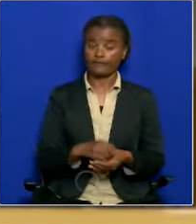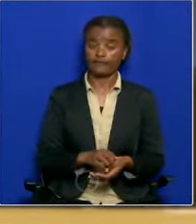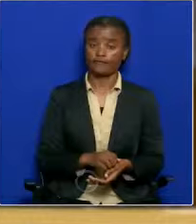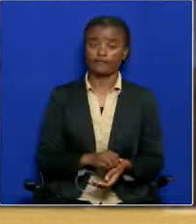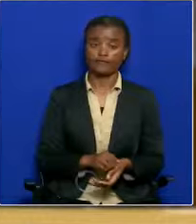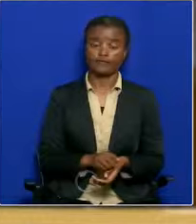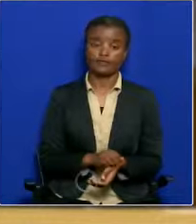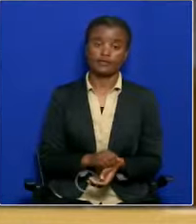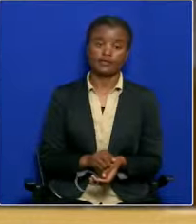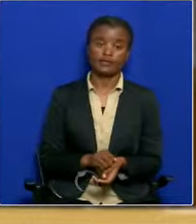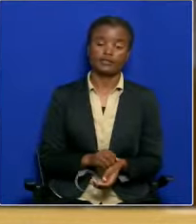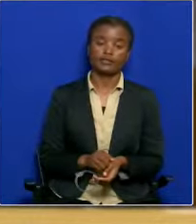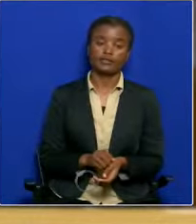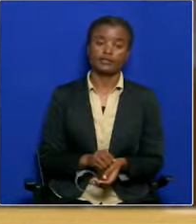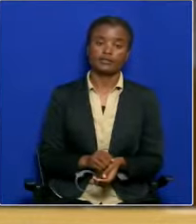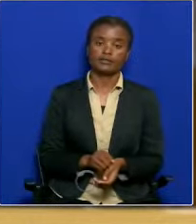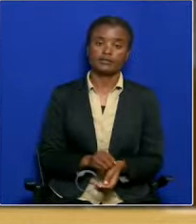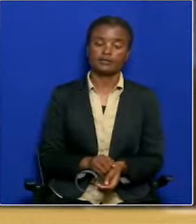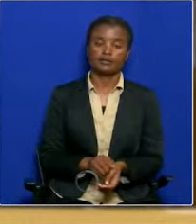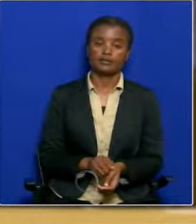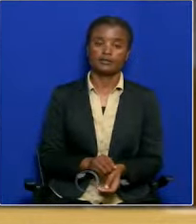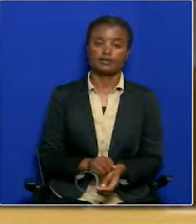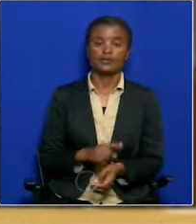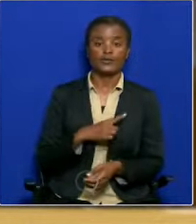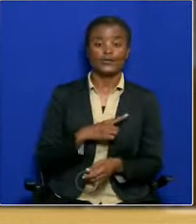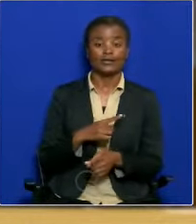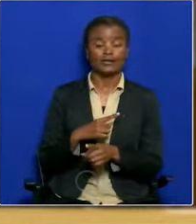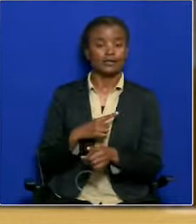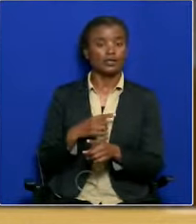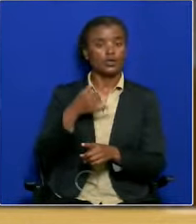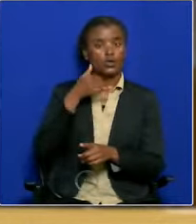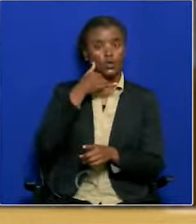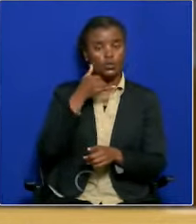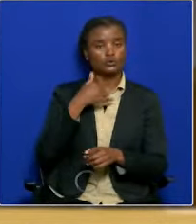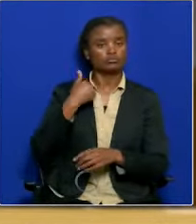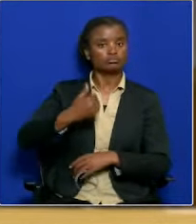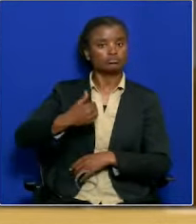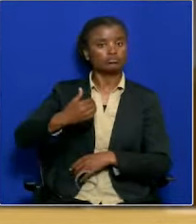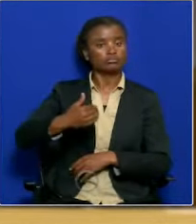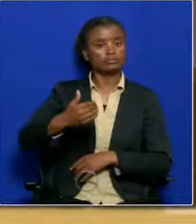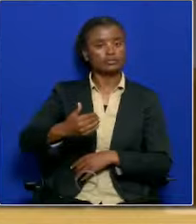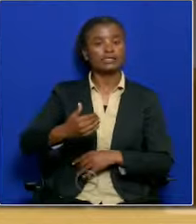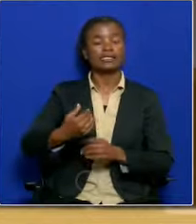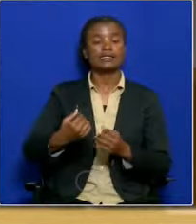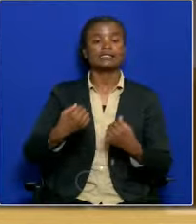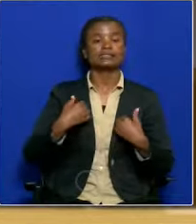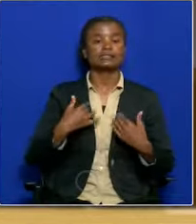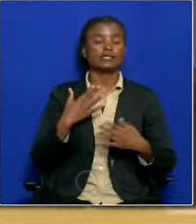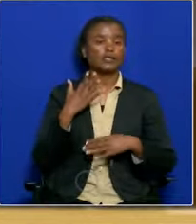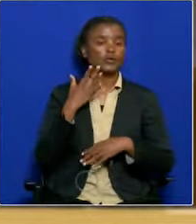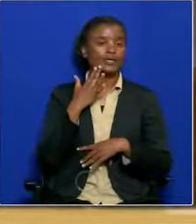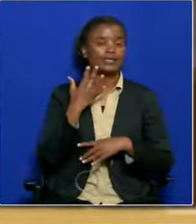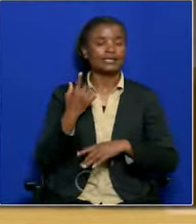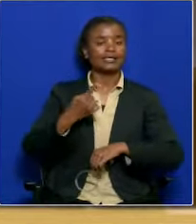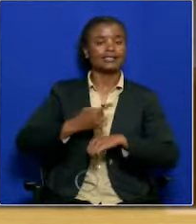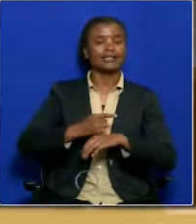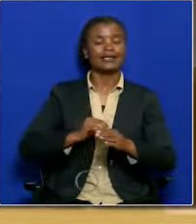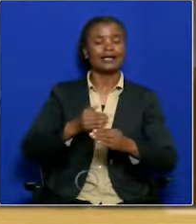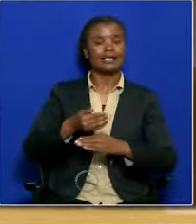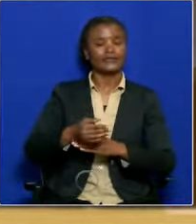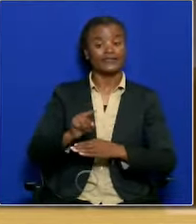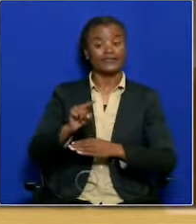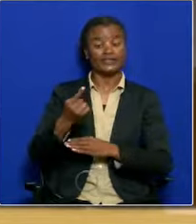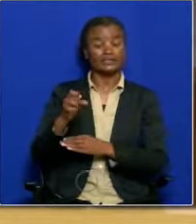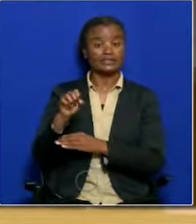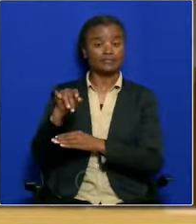that with these many calls, starting the day after the first operation of the 6th,